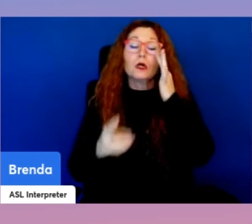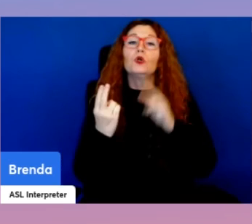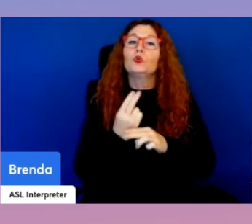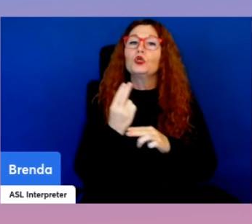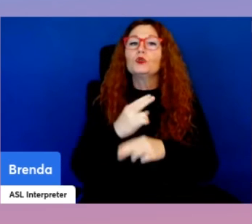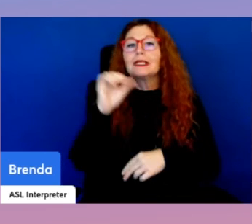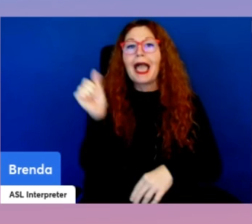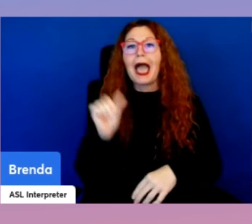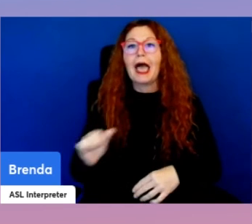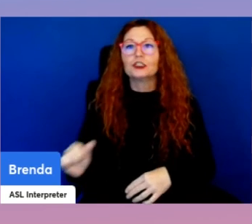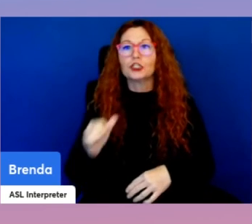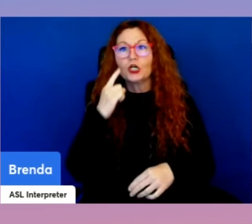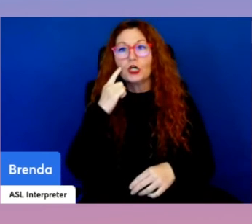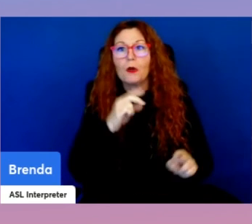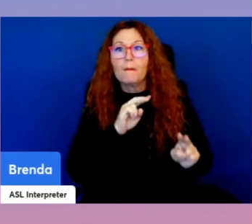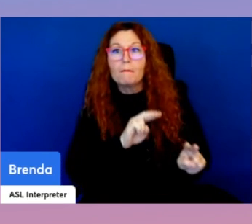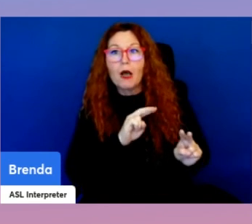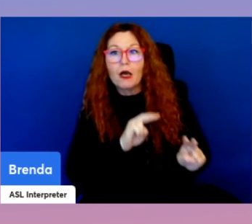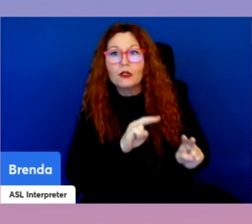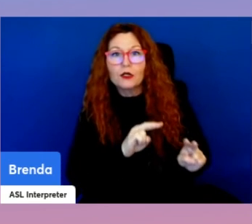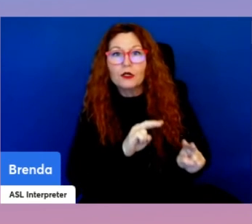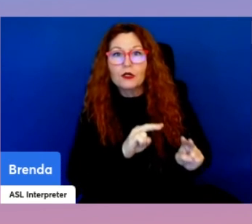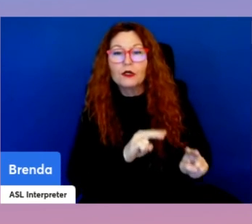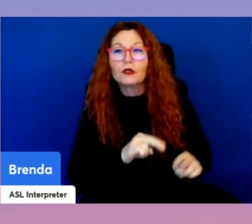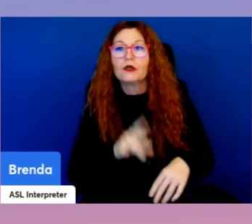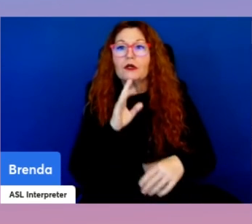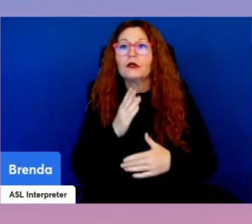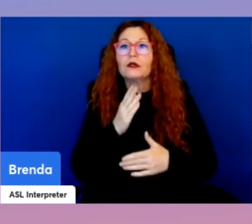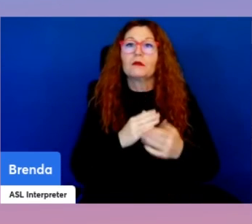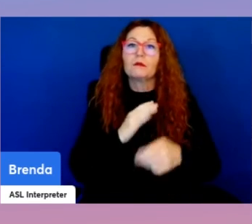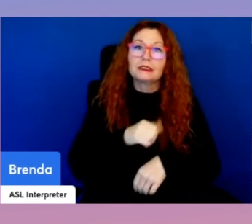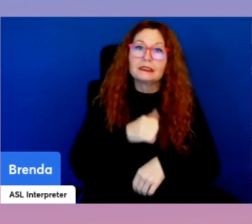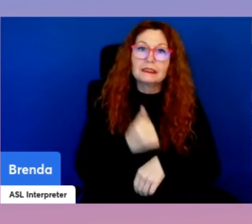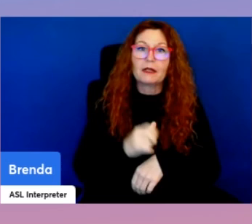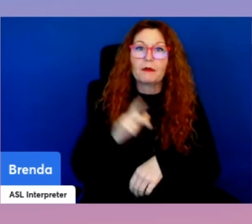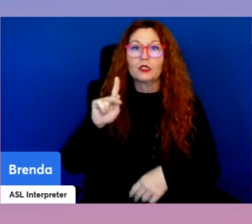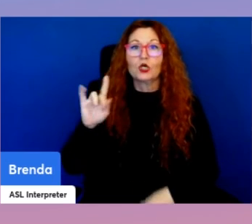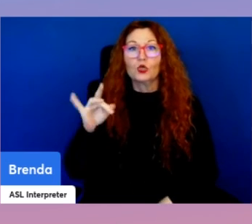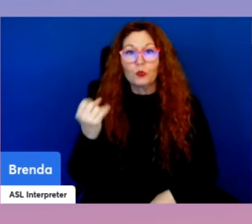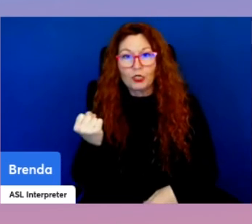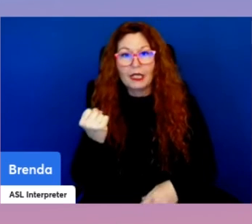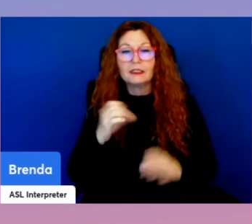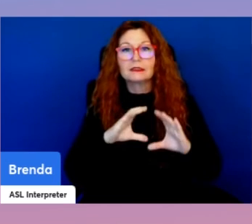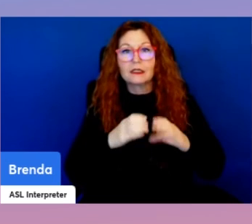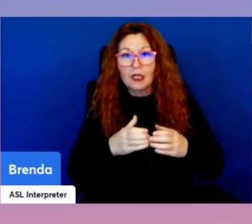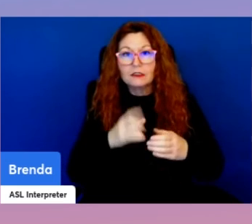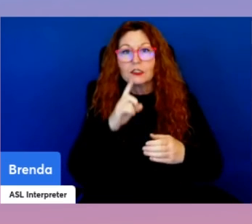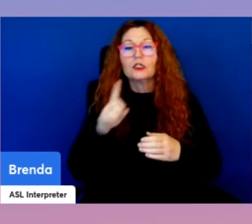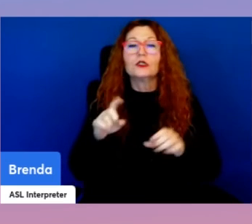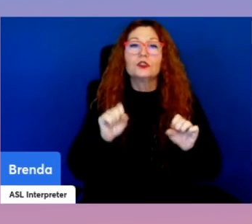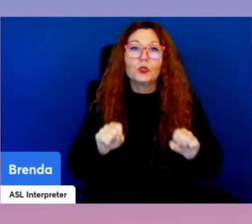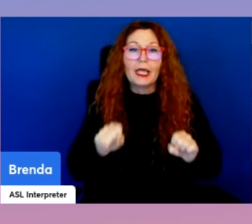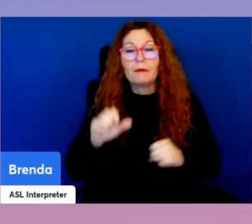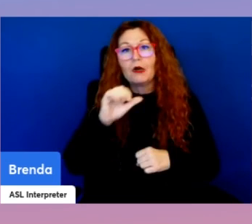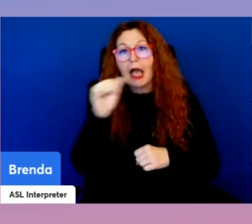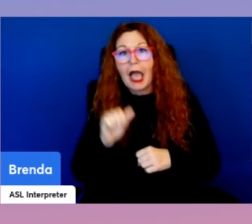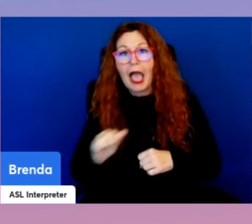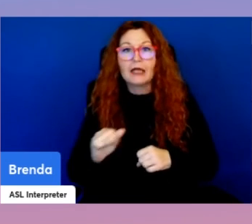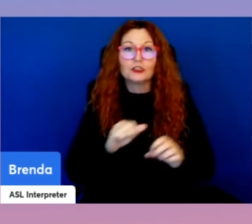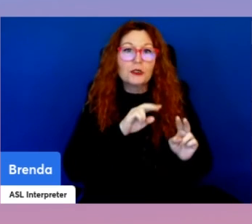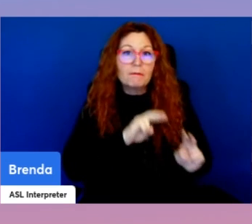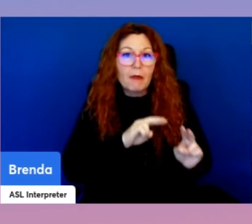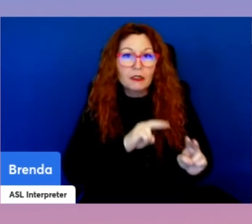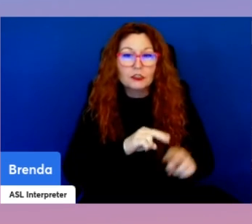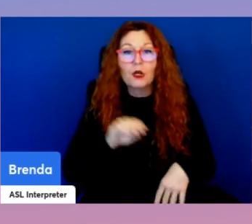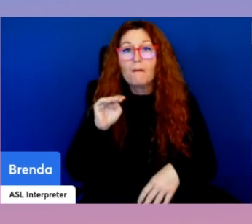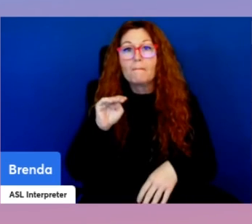there's just a couple of flags that we got to set on the Kubernetes cluster itself to enable Azure Monitor, the OMS agent,